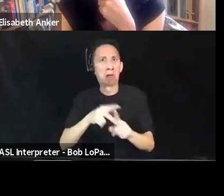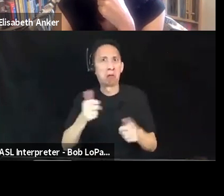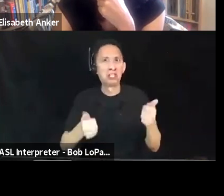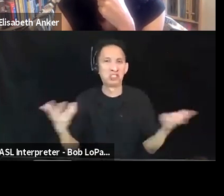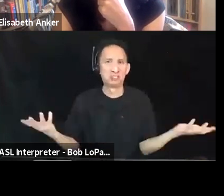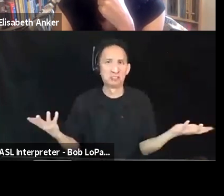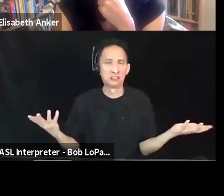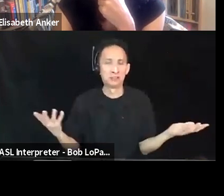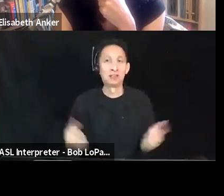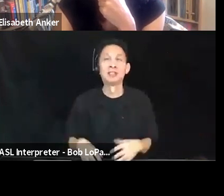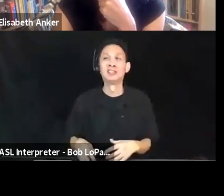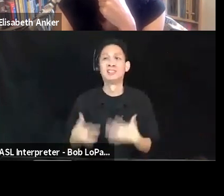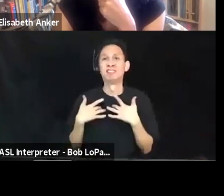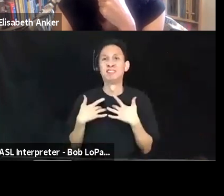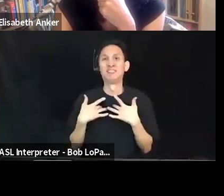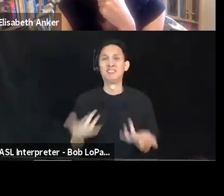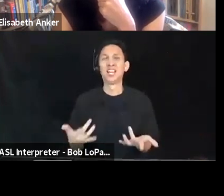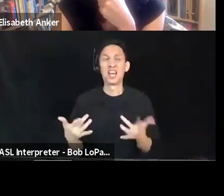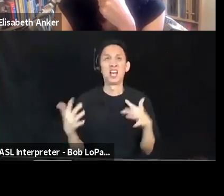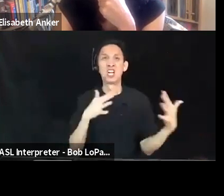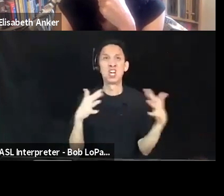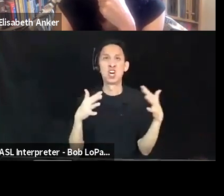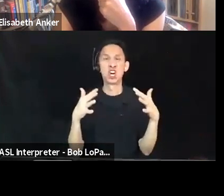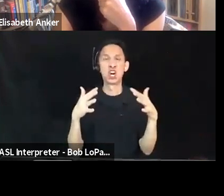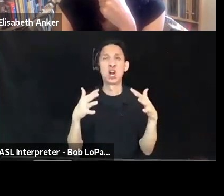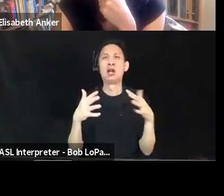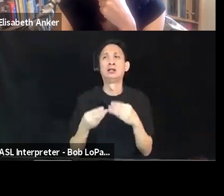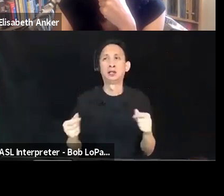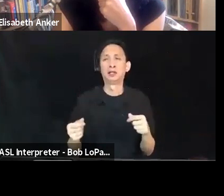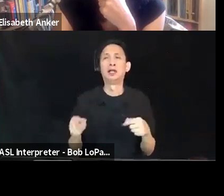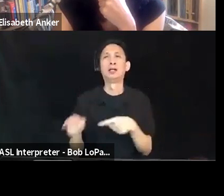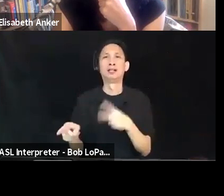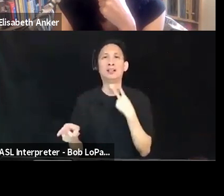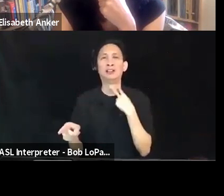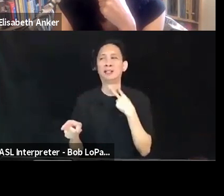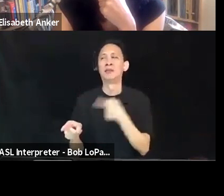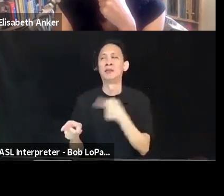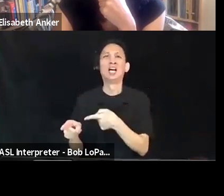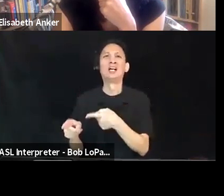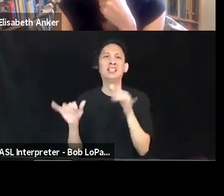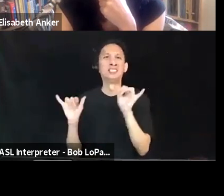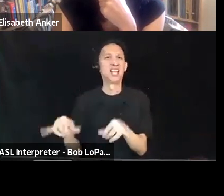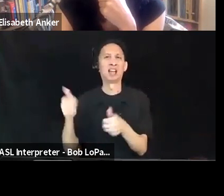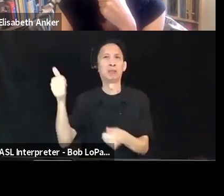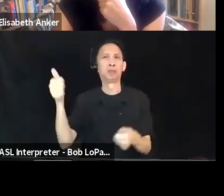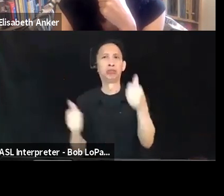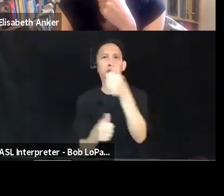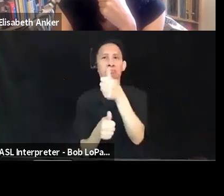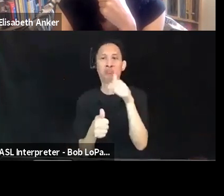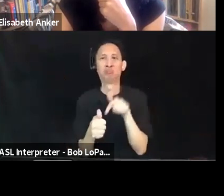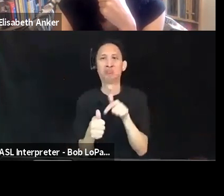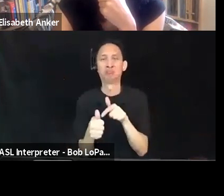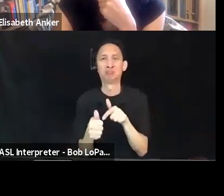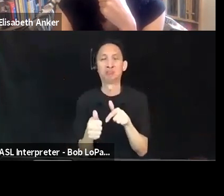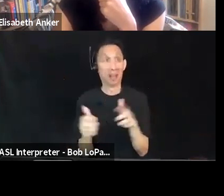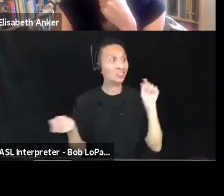often the victims maintain themselves in the position of the victim. It's just, you know, everything changes, so everything remains the same. And therefore, I think this is one of the